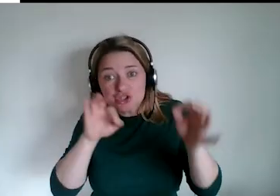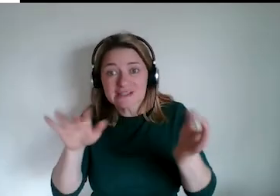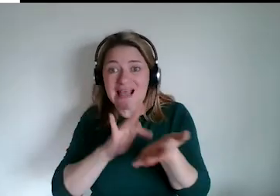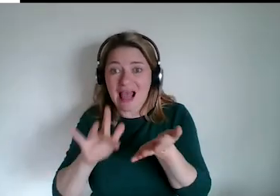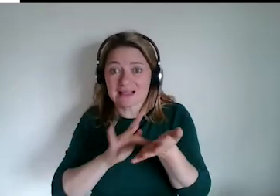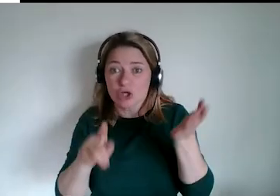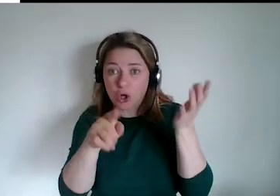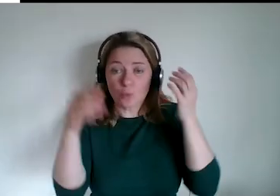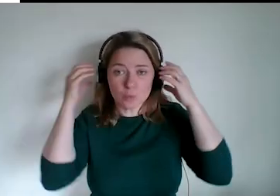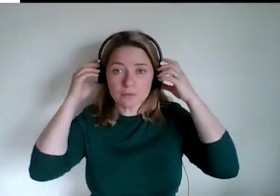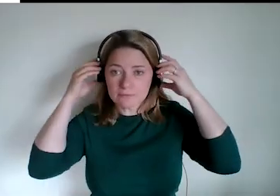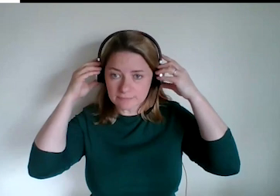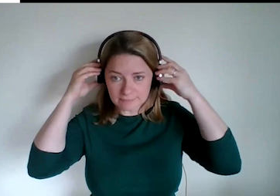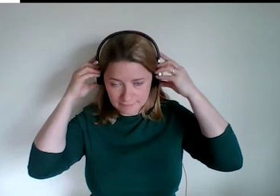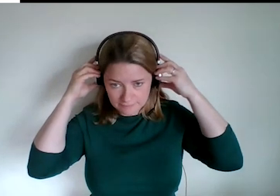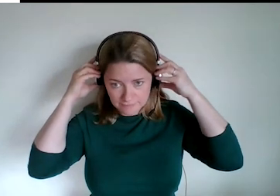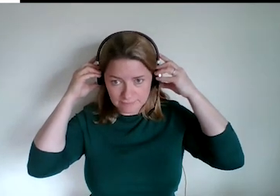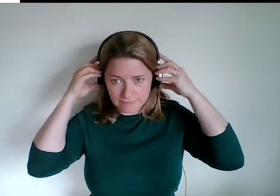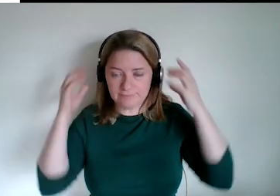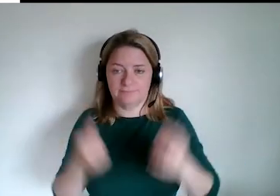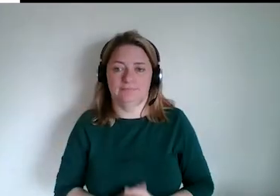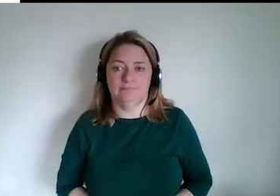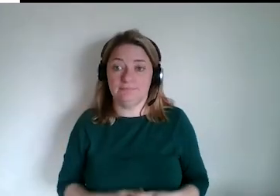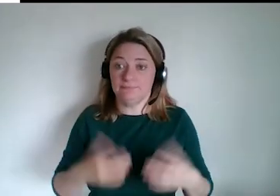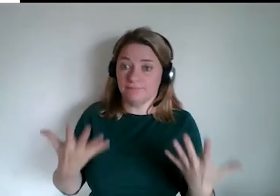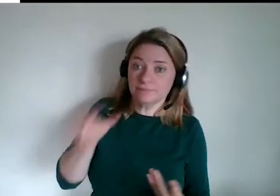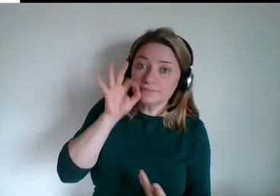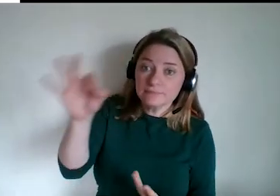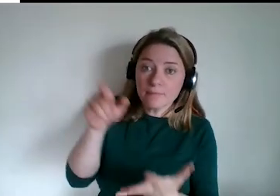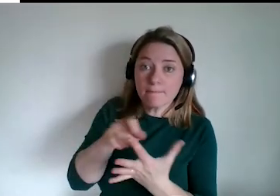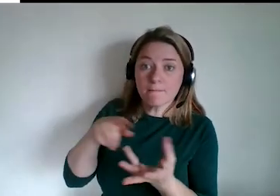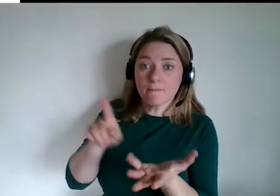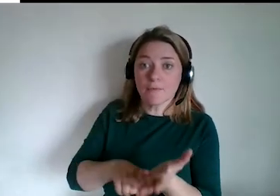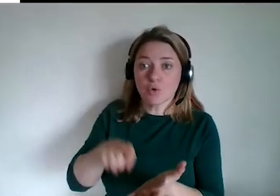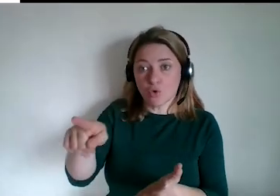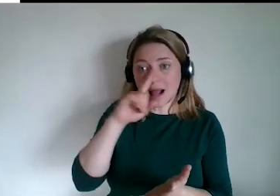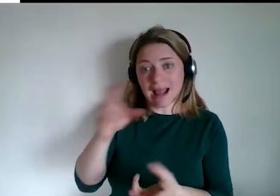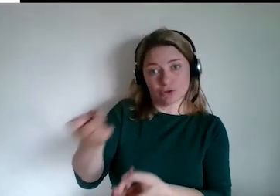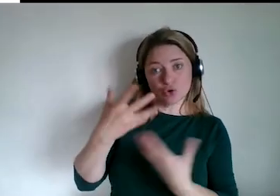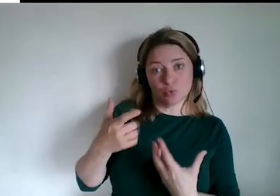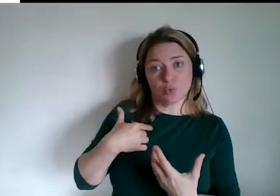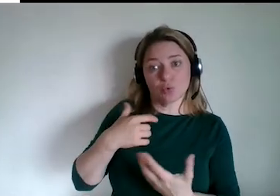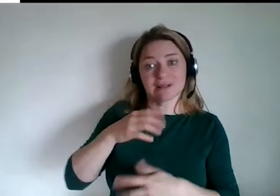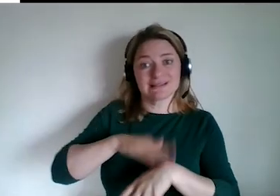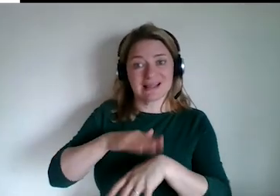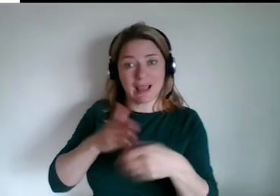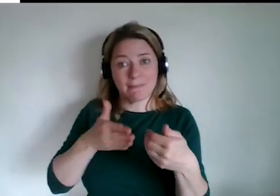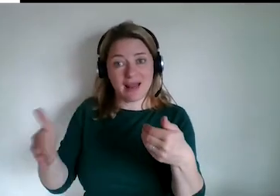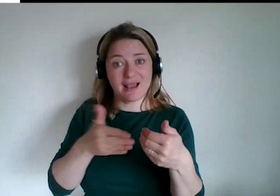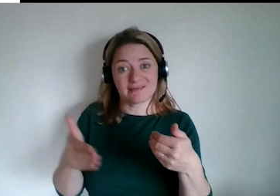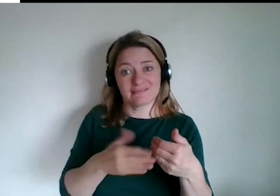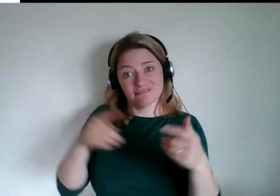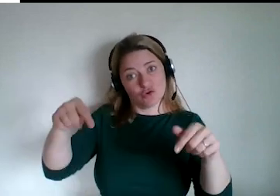put to you if that's okay. So Paul, would you be able to give an idea of the timeline for that